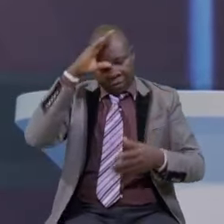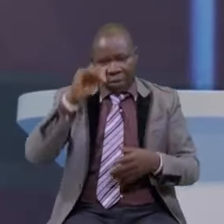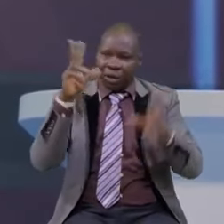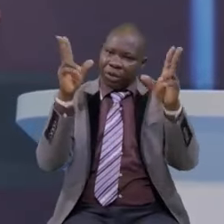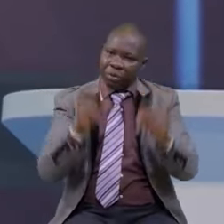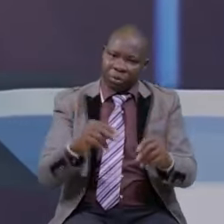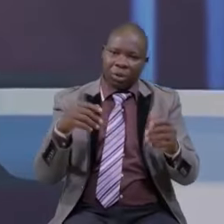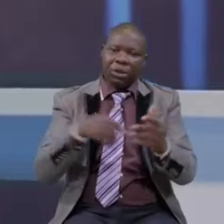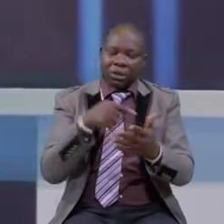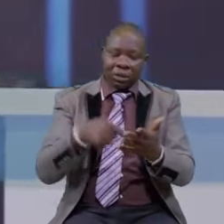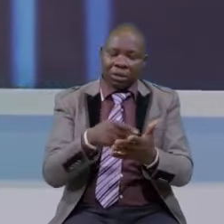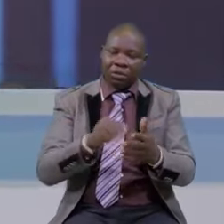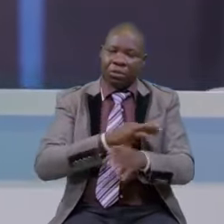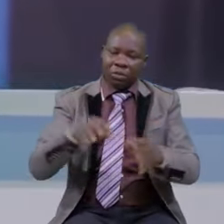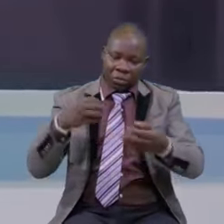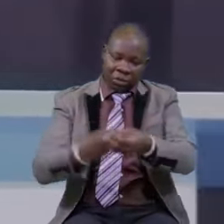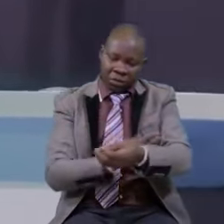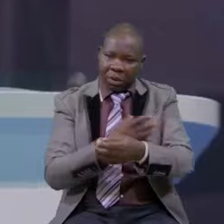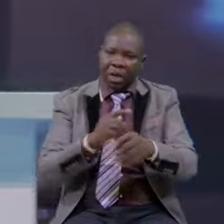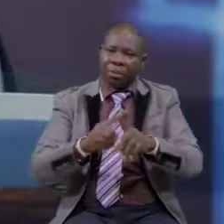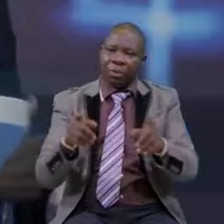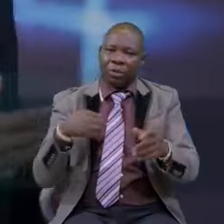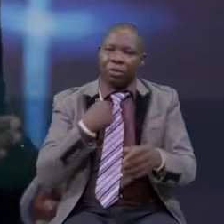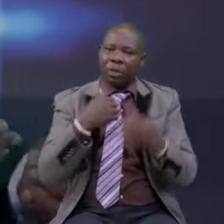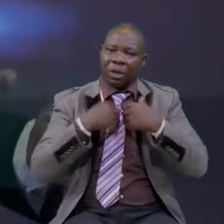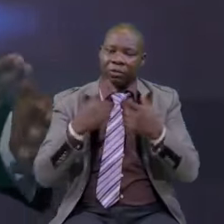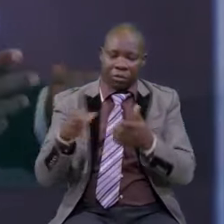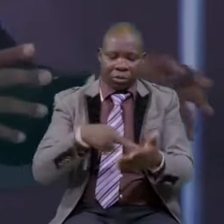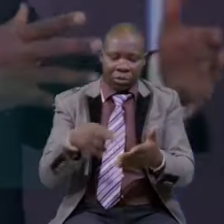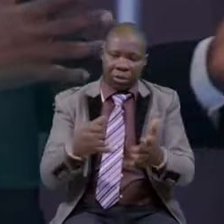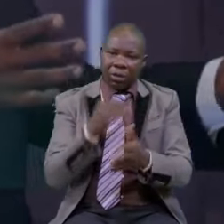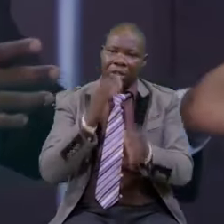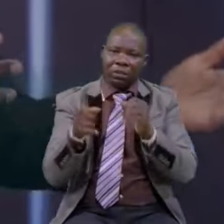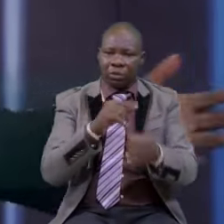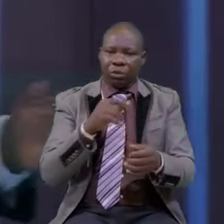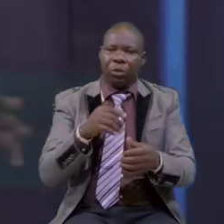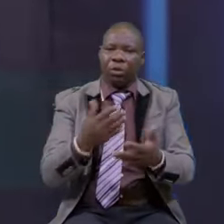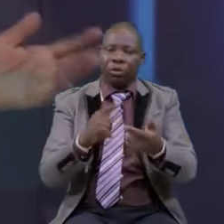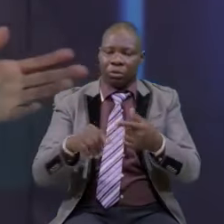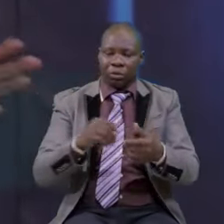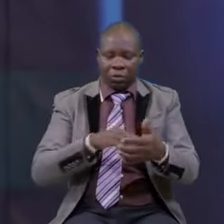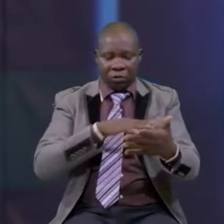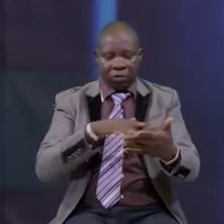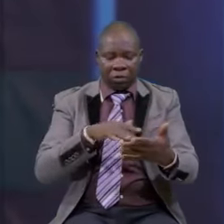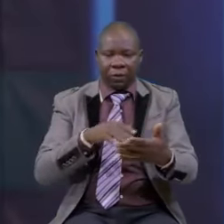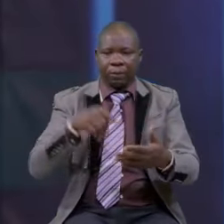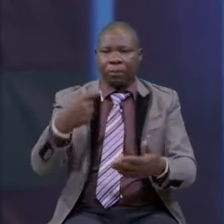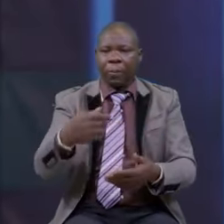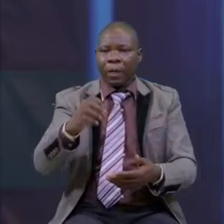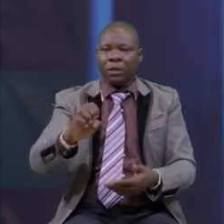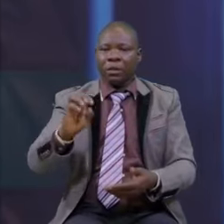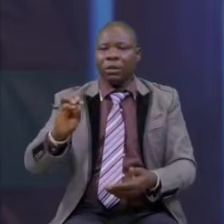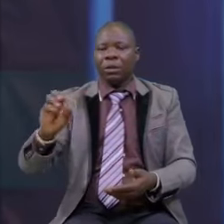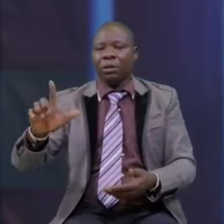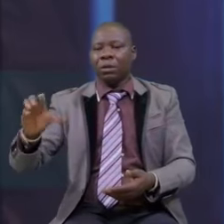them because we need to know if you're going to, if you do geology, you want to know what's in the rock and how old is the rock, and